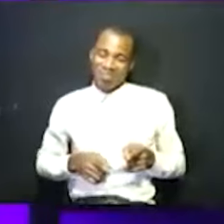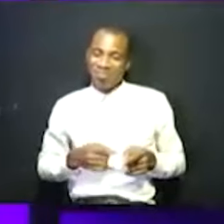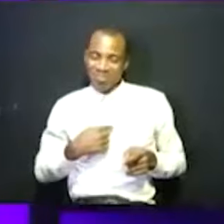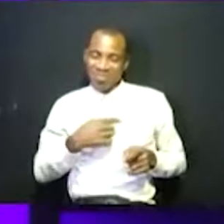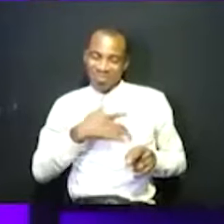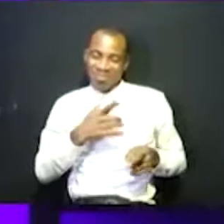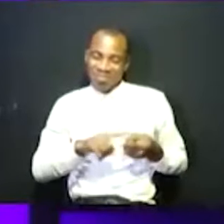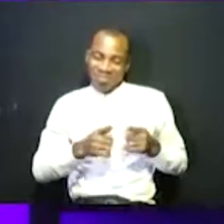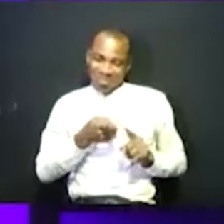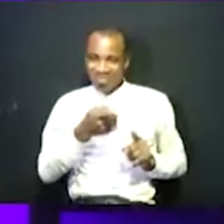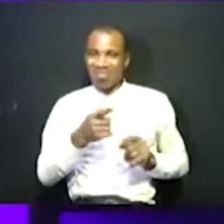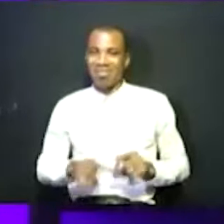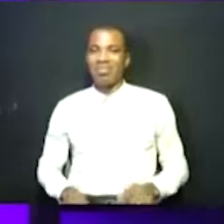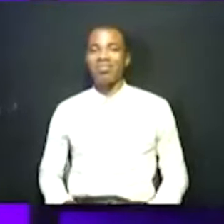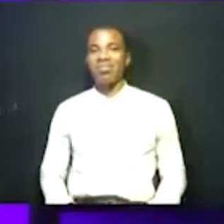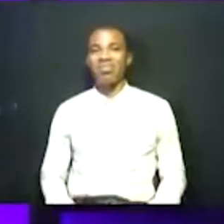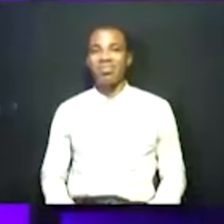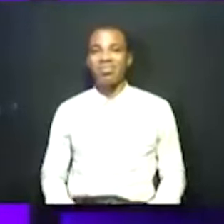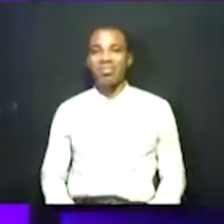Now,